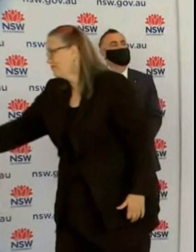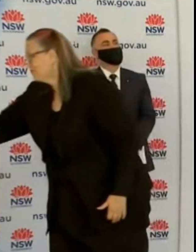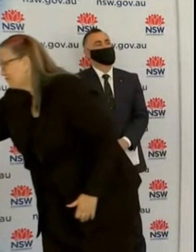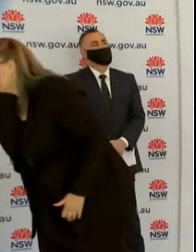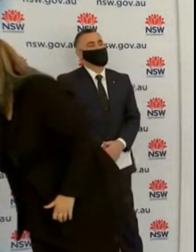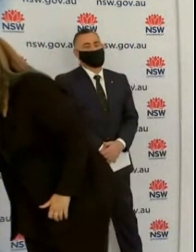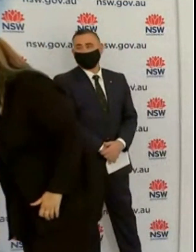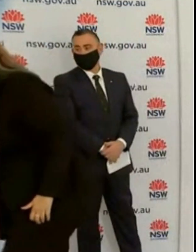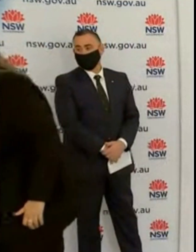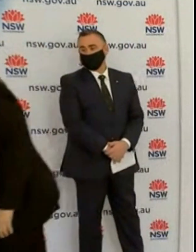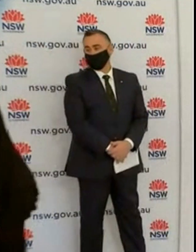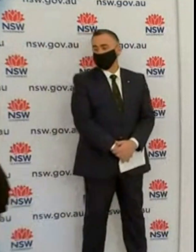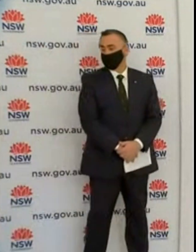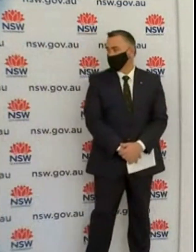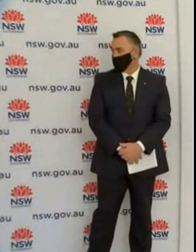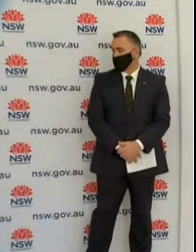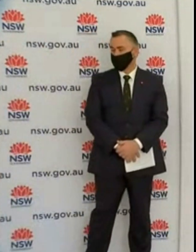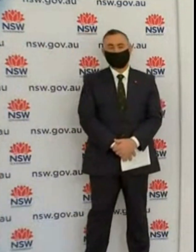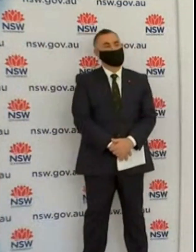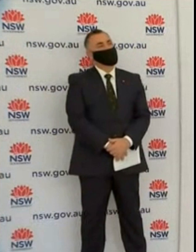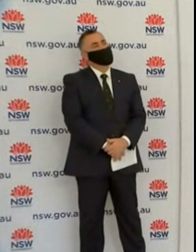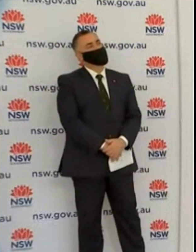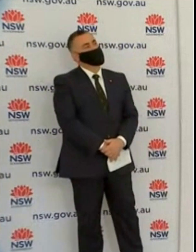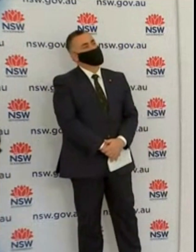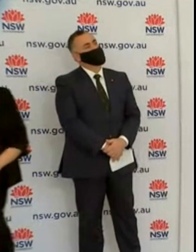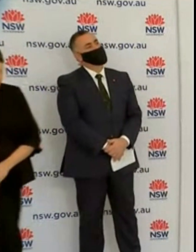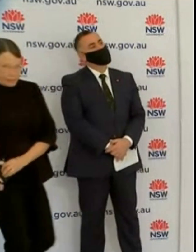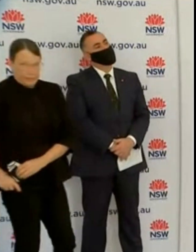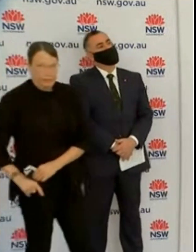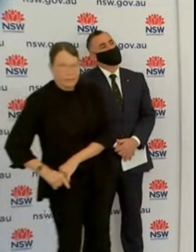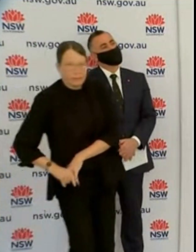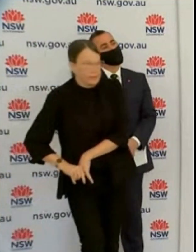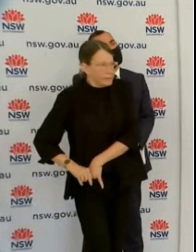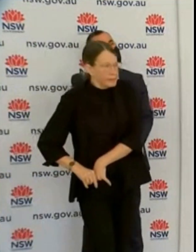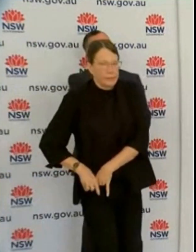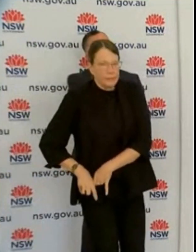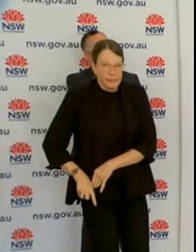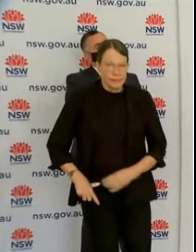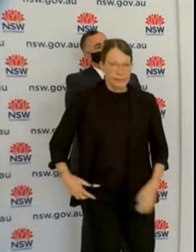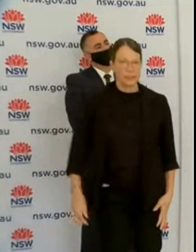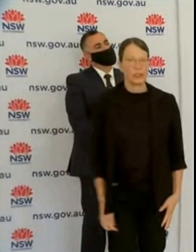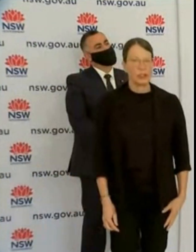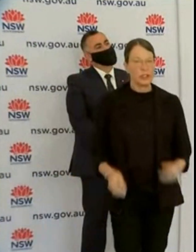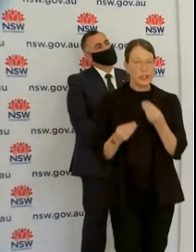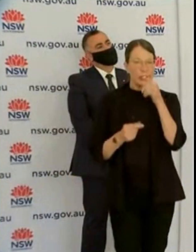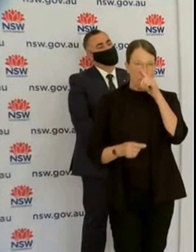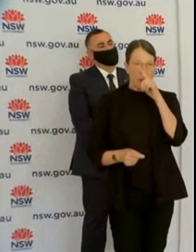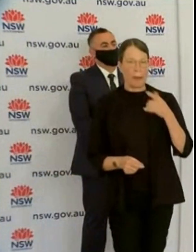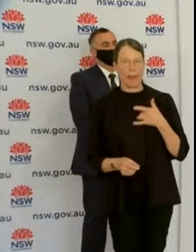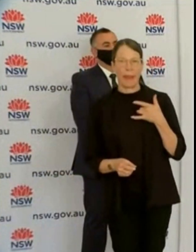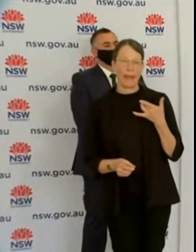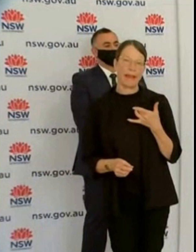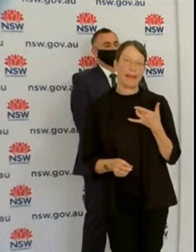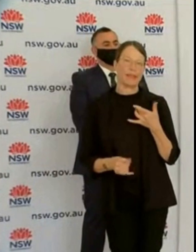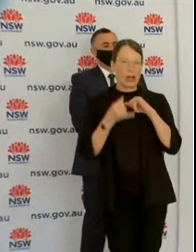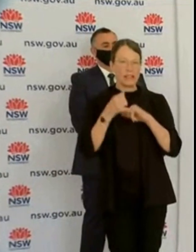the Deputy has spoken about this, but people who live, say, on the mid-North Coast, the North Coast, Riverina, where there haven't been any cases, can they be confident they won't be in lockdown